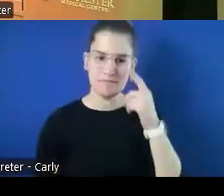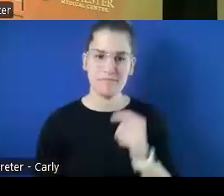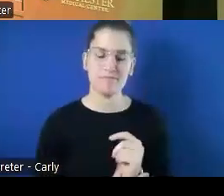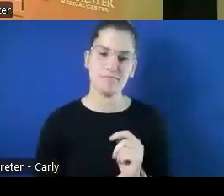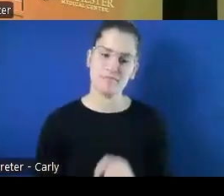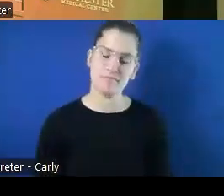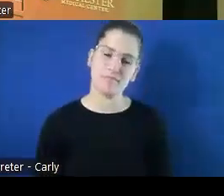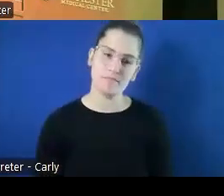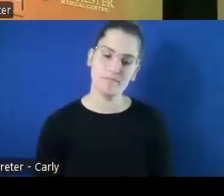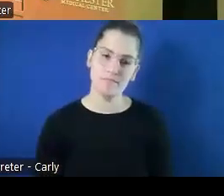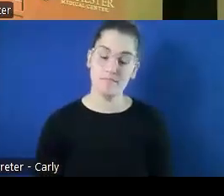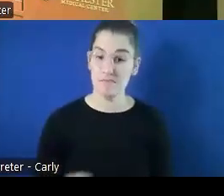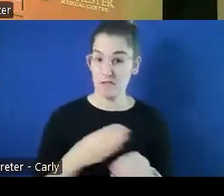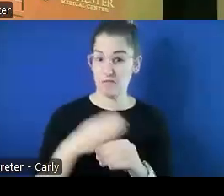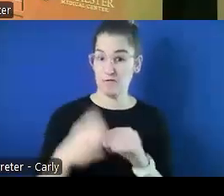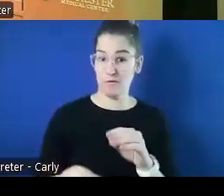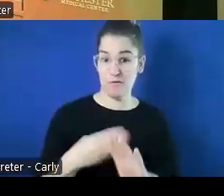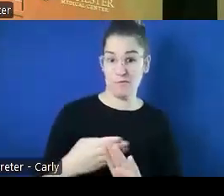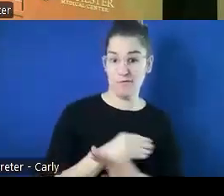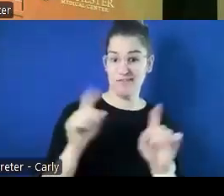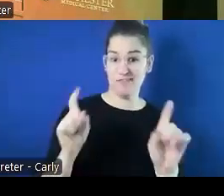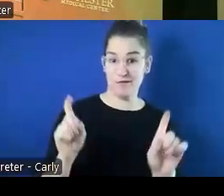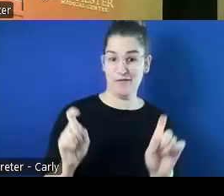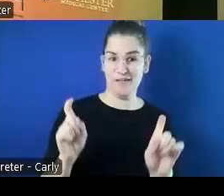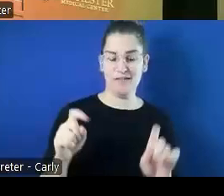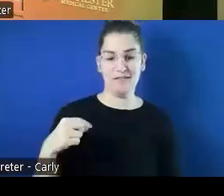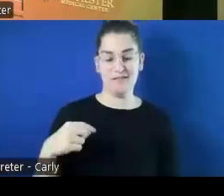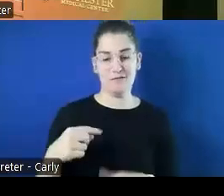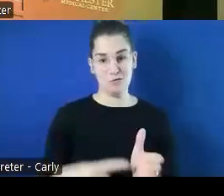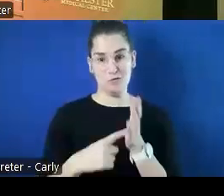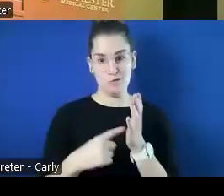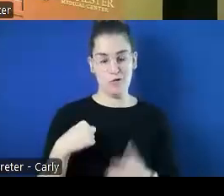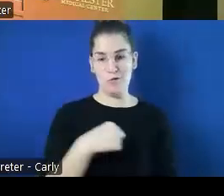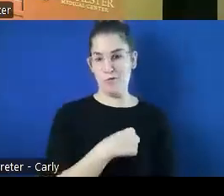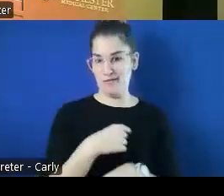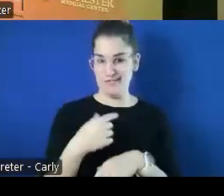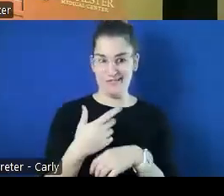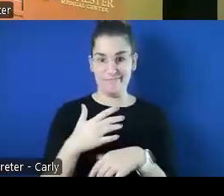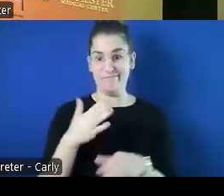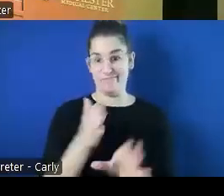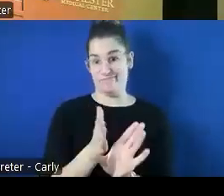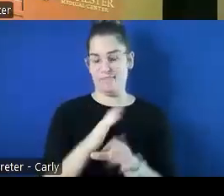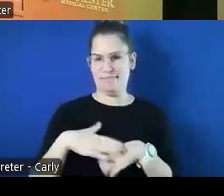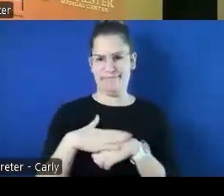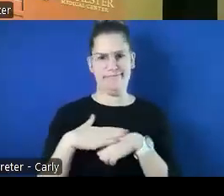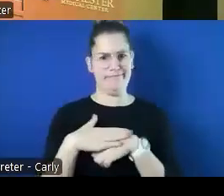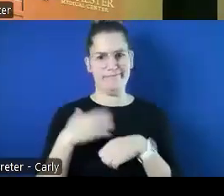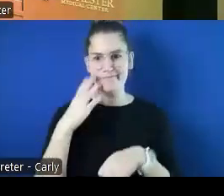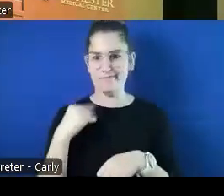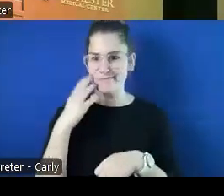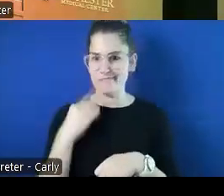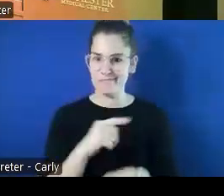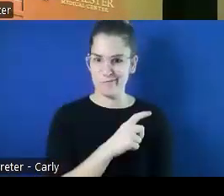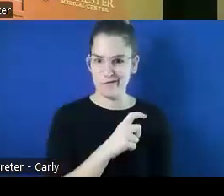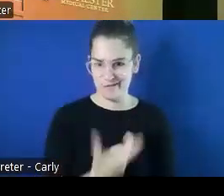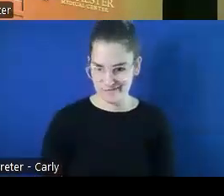The results of the pre-survey is this, that we have very little experience with law enforcement. None of the